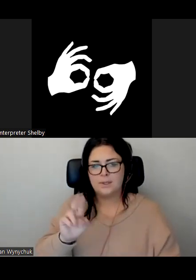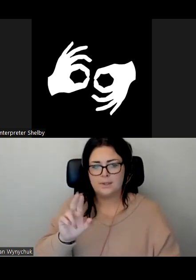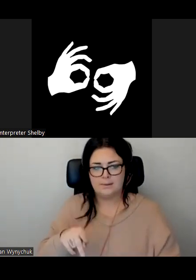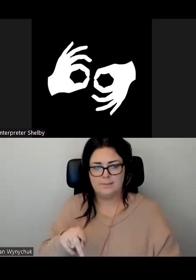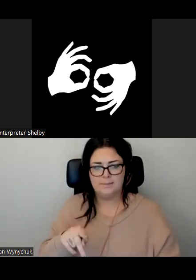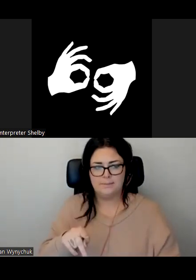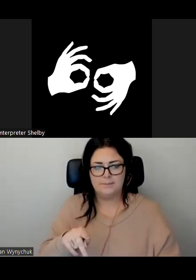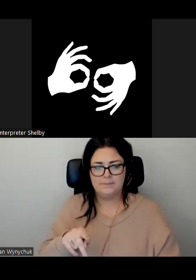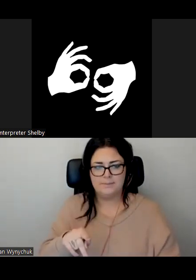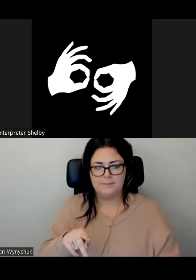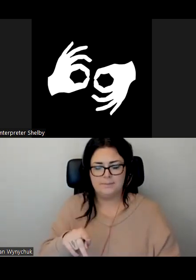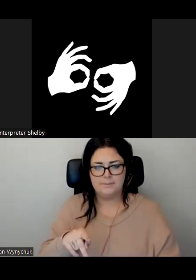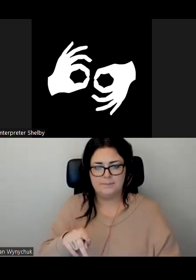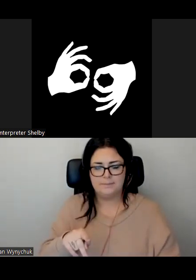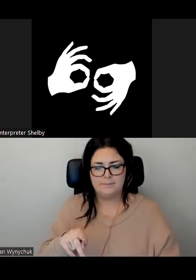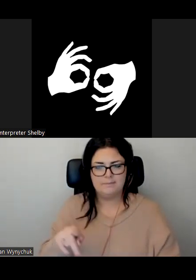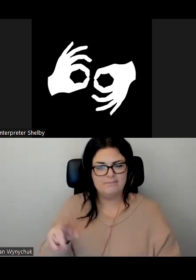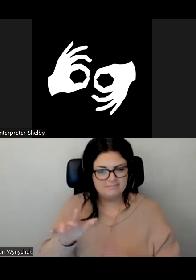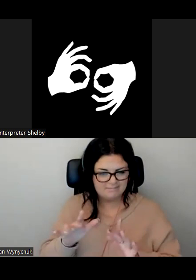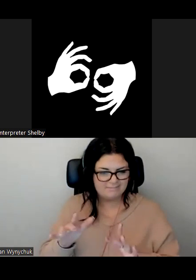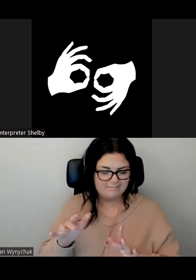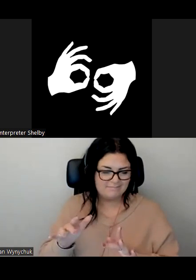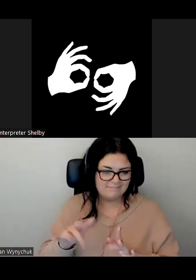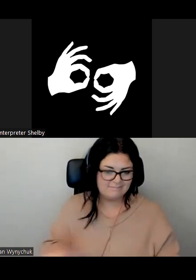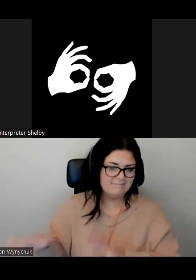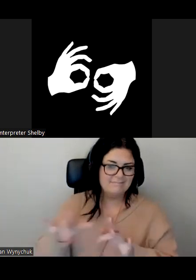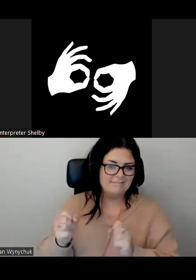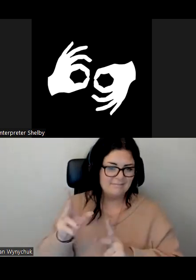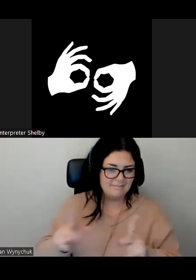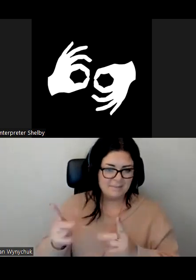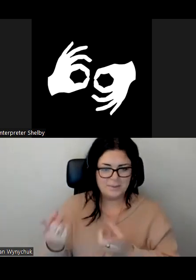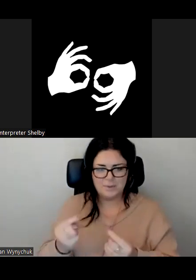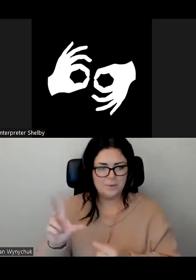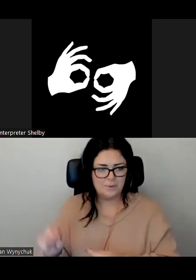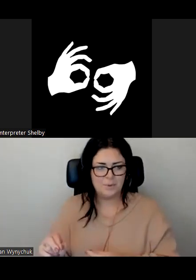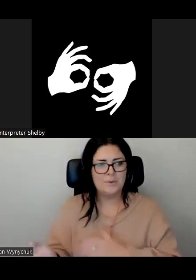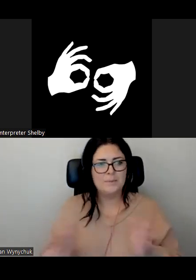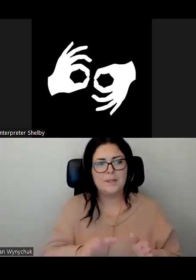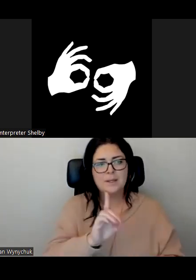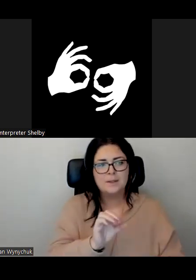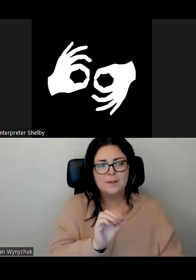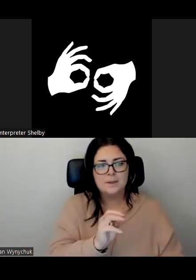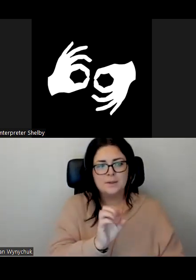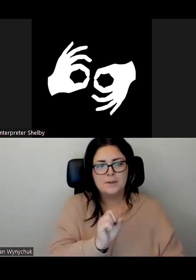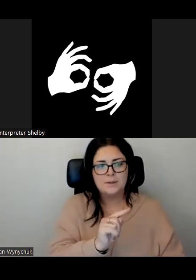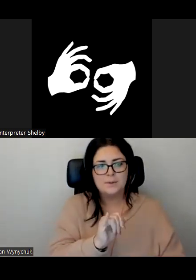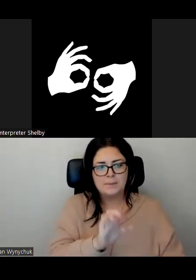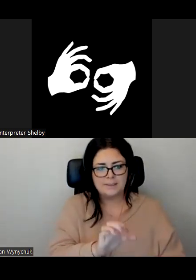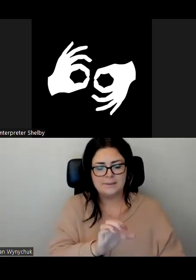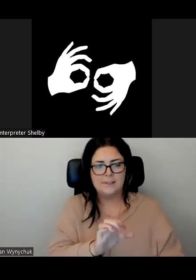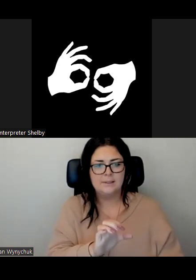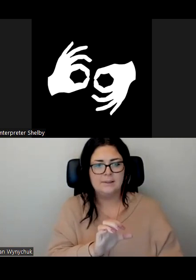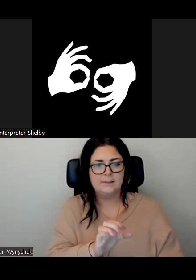Not really, really common, but it does happen. And domestic contracts can include provisions that exclude rights under the Family Law